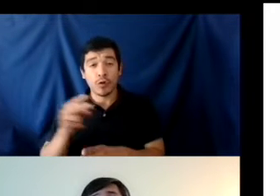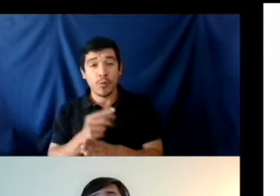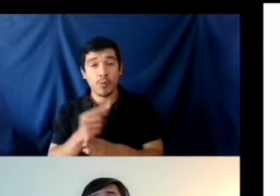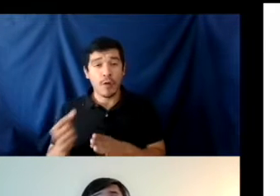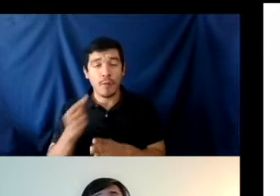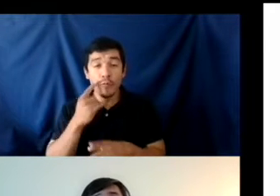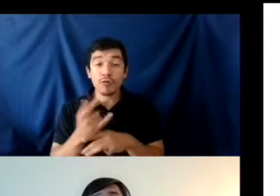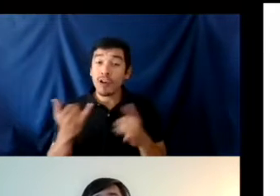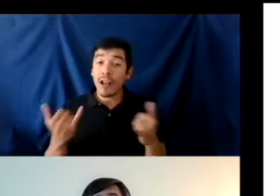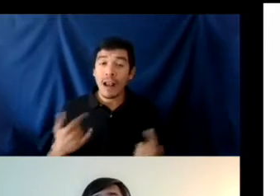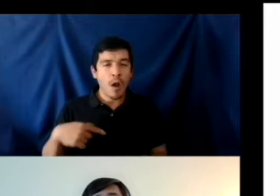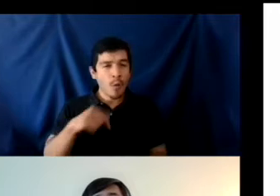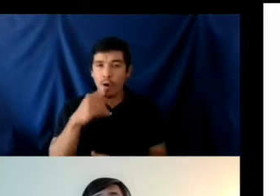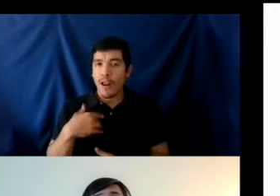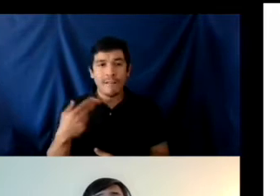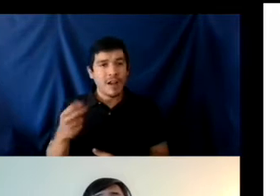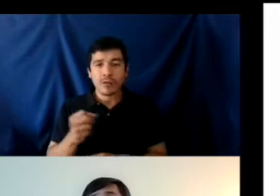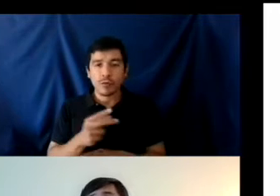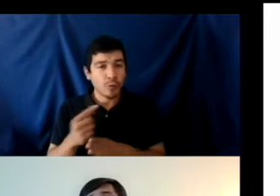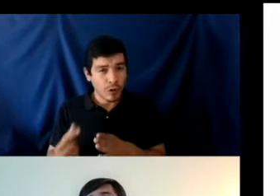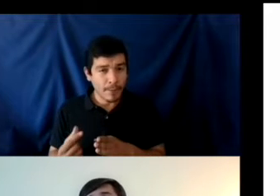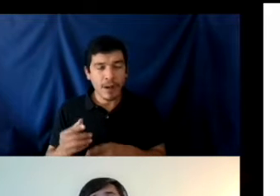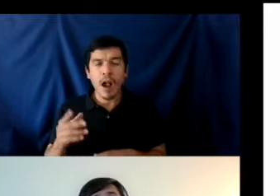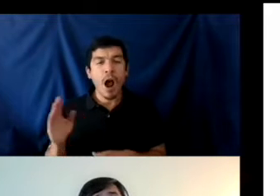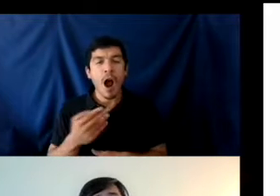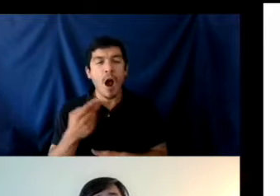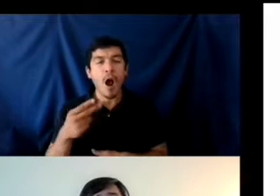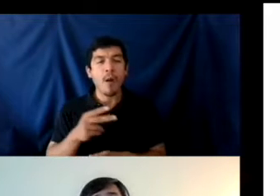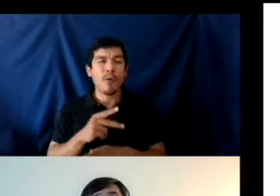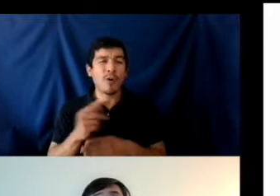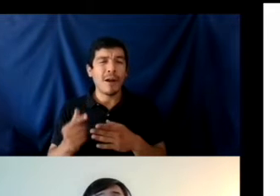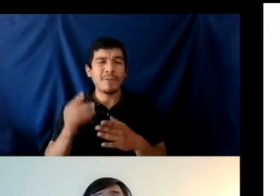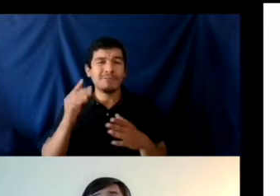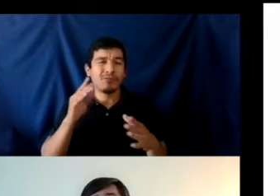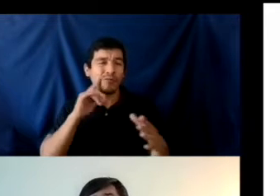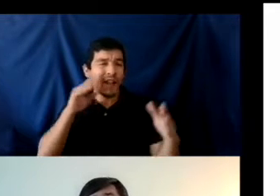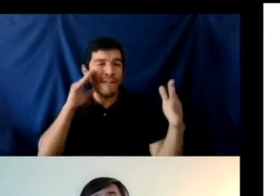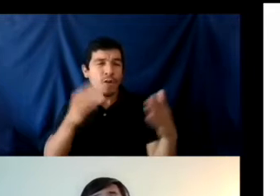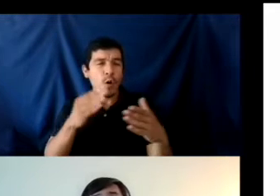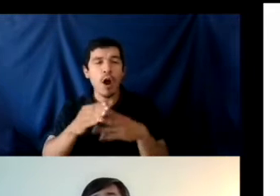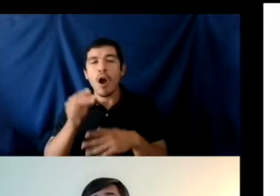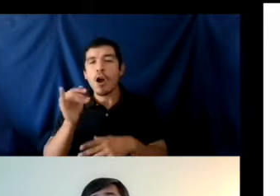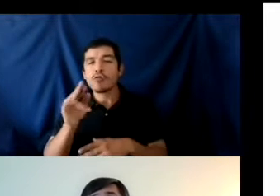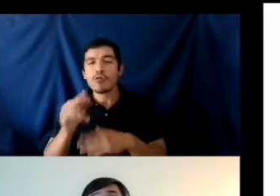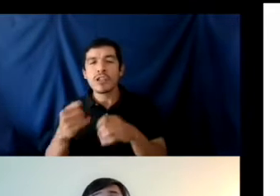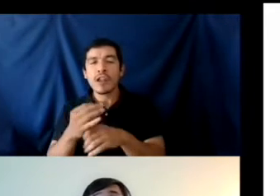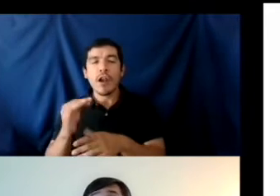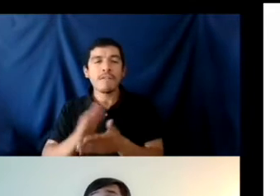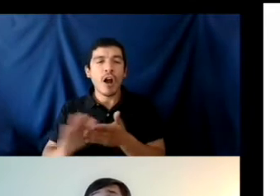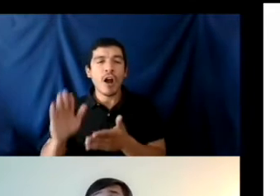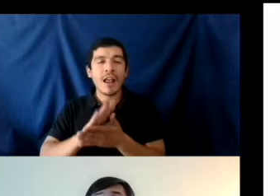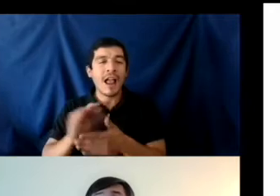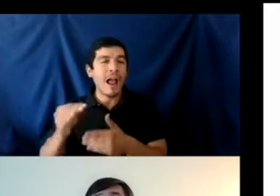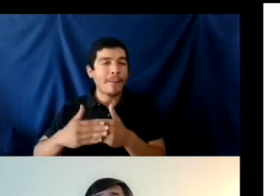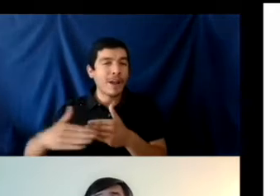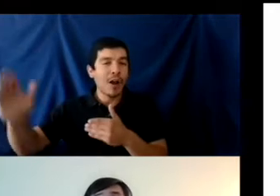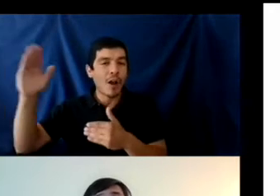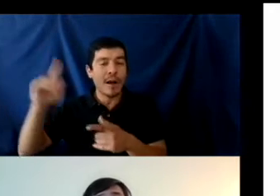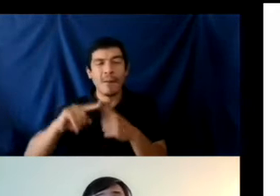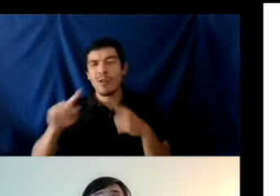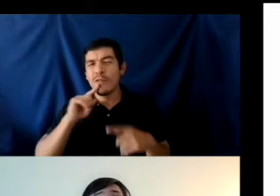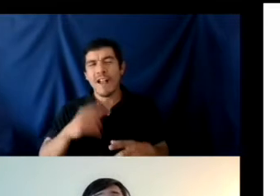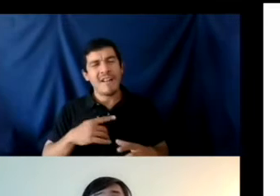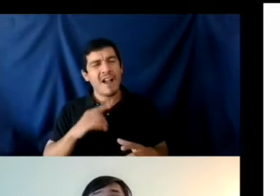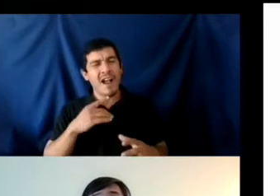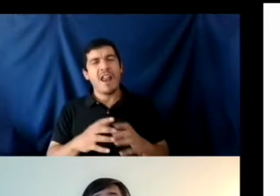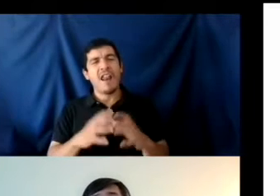right now we don't have a high school program. Our program had mostly focused on junior year of college and beyond, but there's a lot of opportunity in